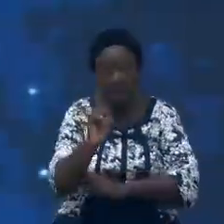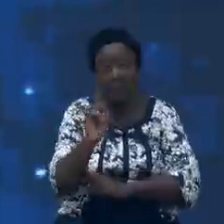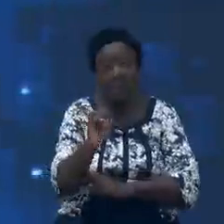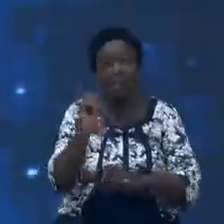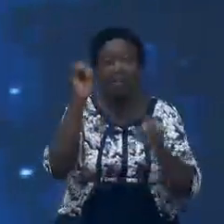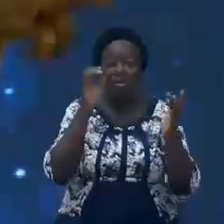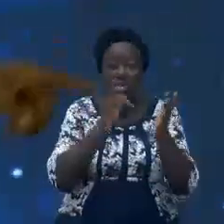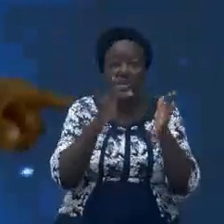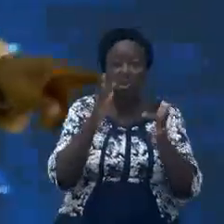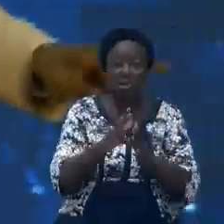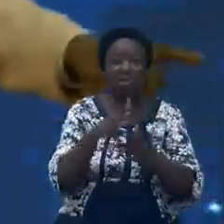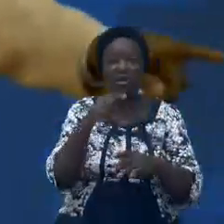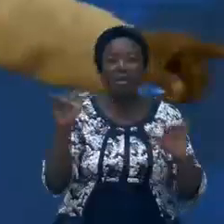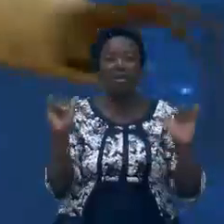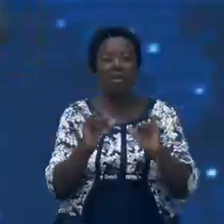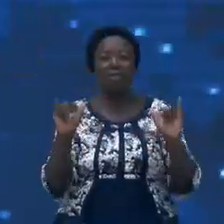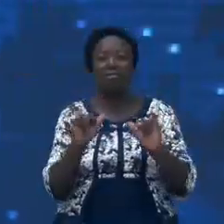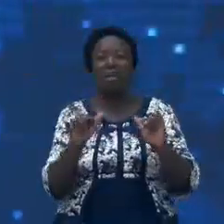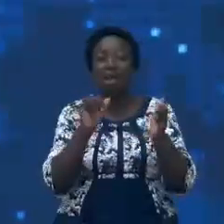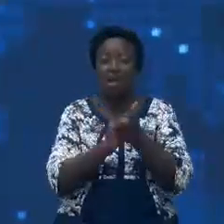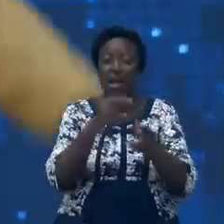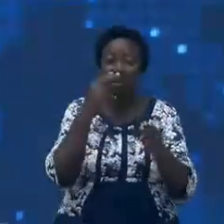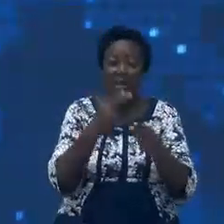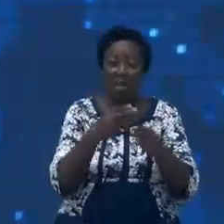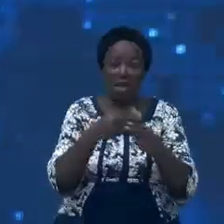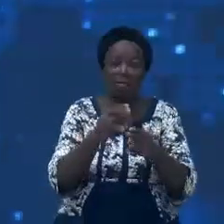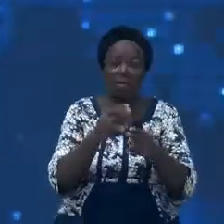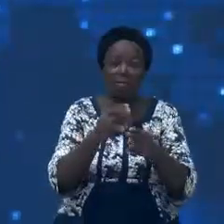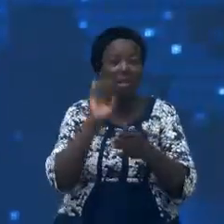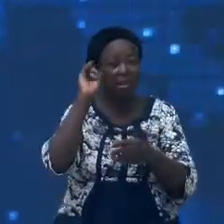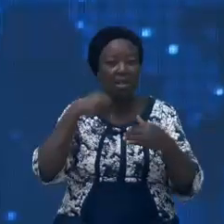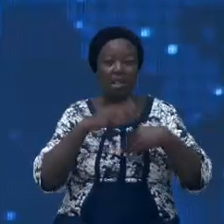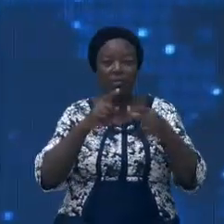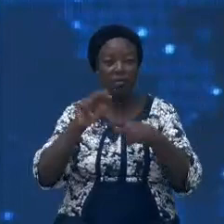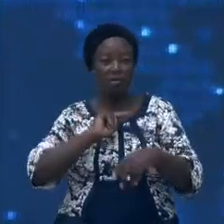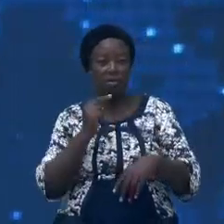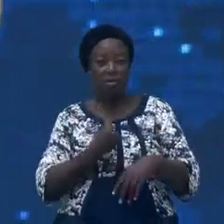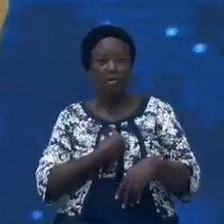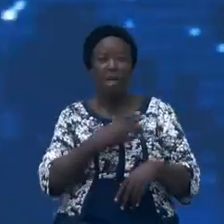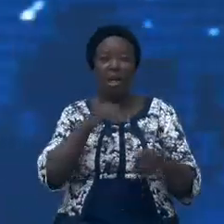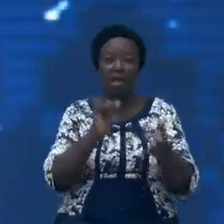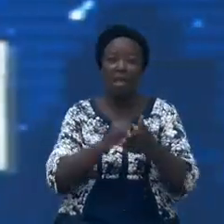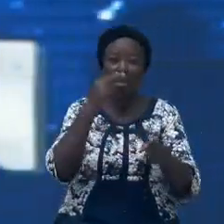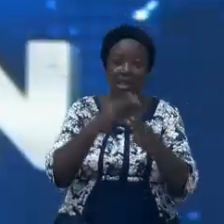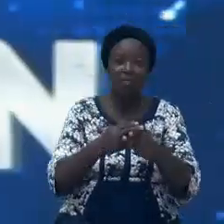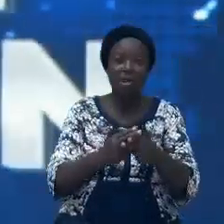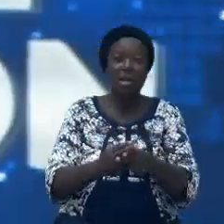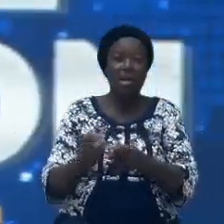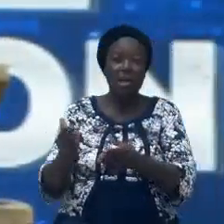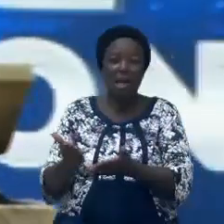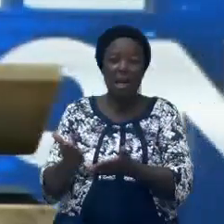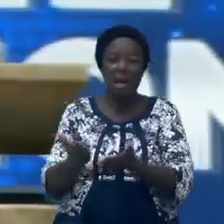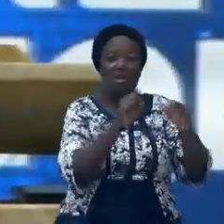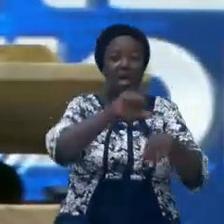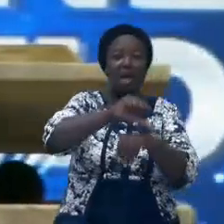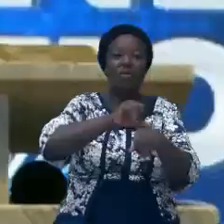today, forever, Jesus the same. That name he has given unto us, and